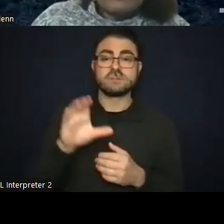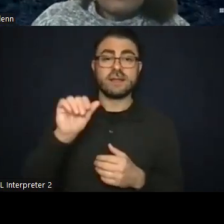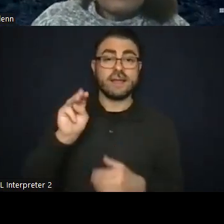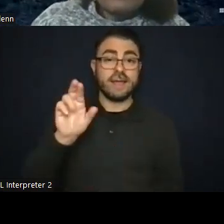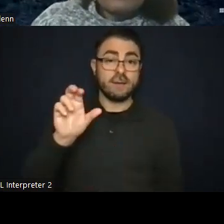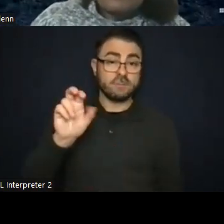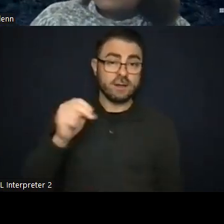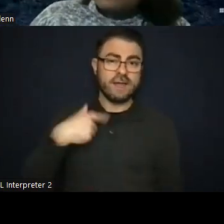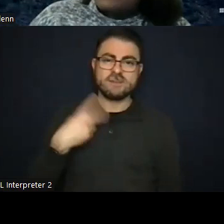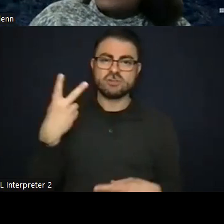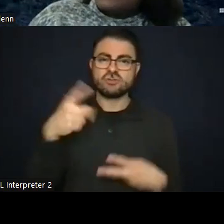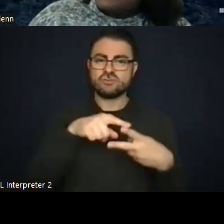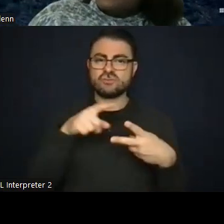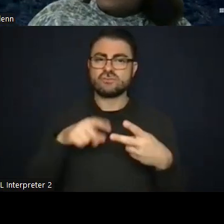that.